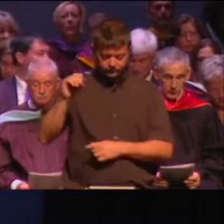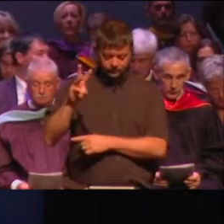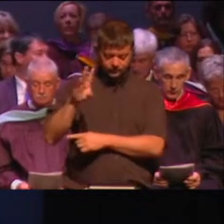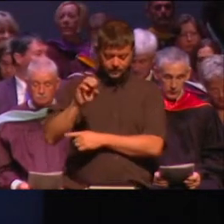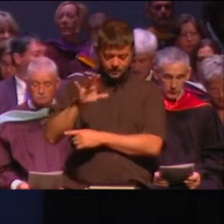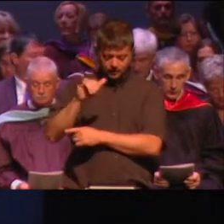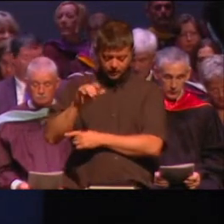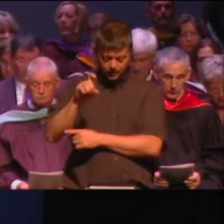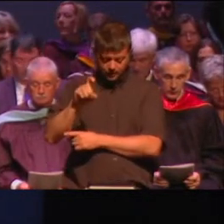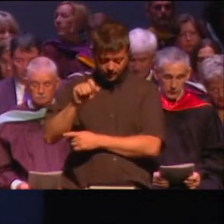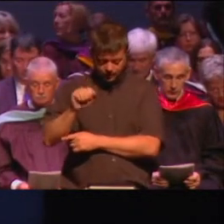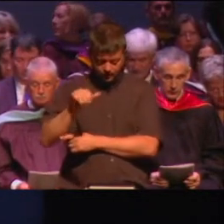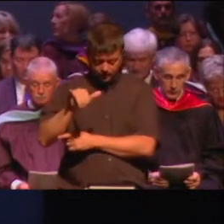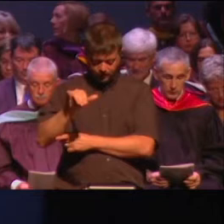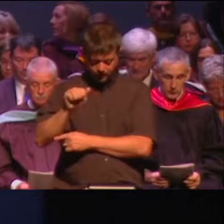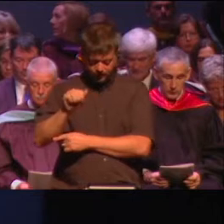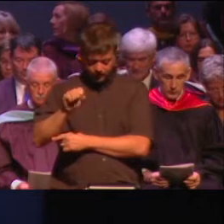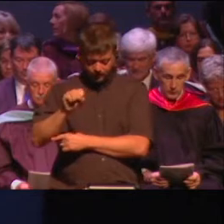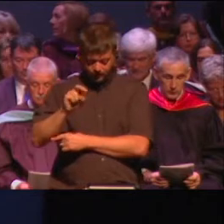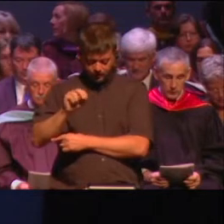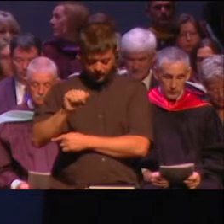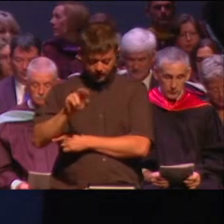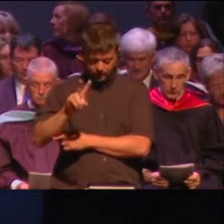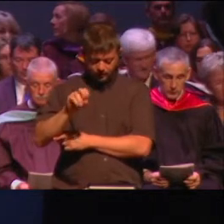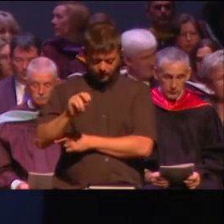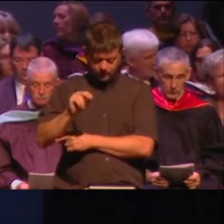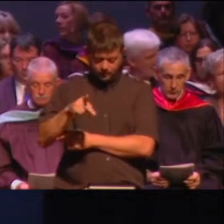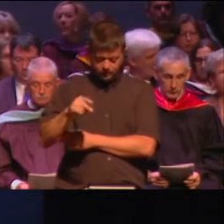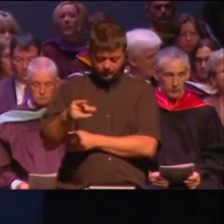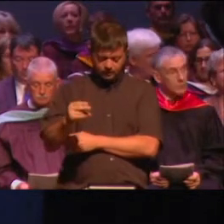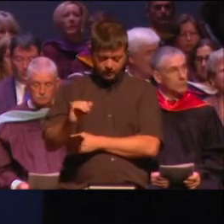Dow Bailey Sisonai Vong Pet.